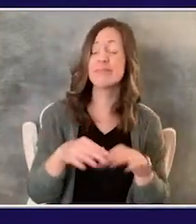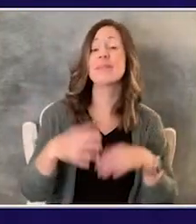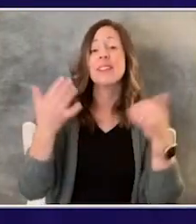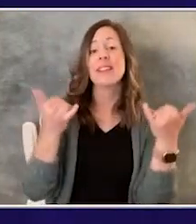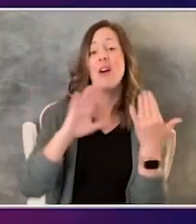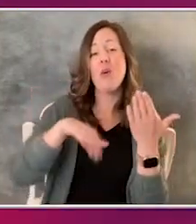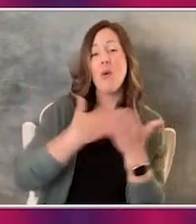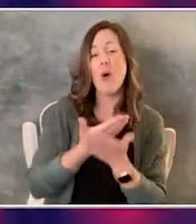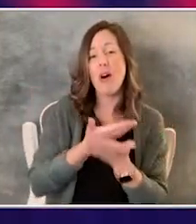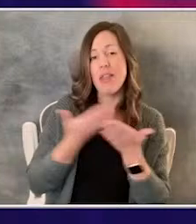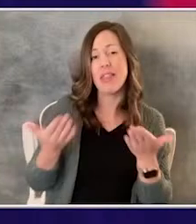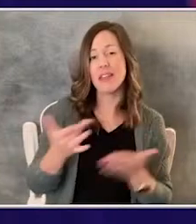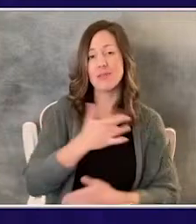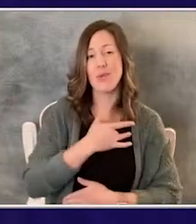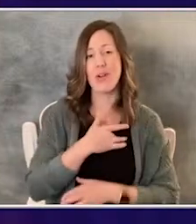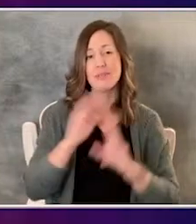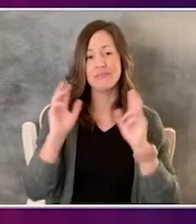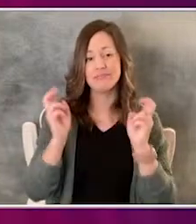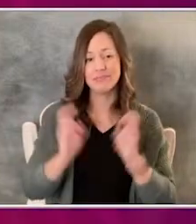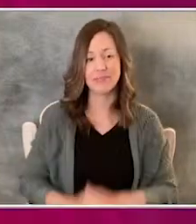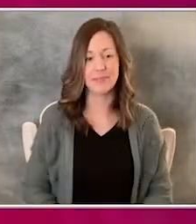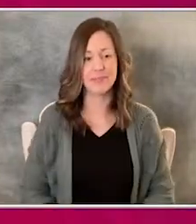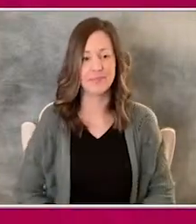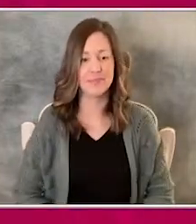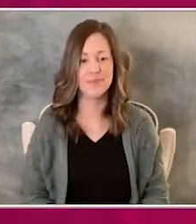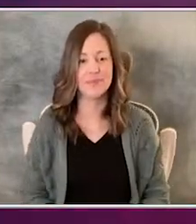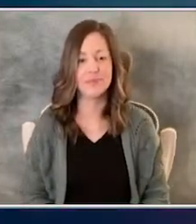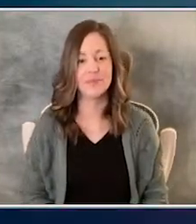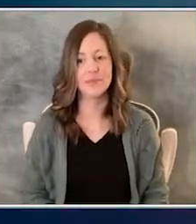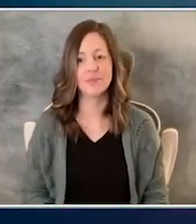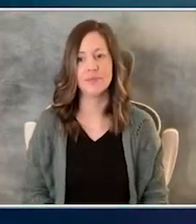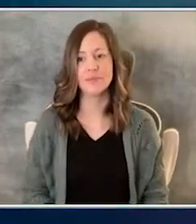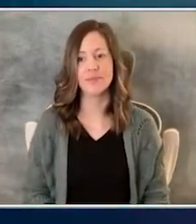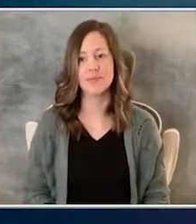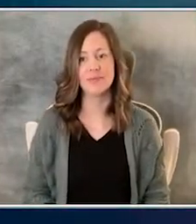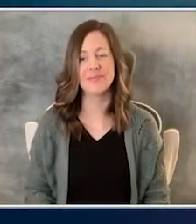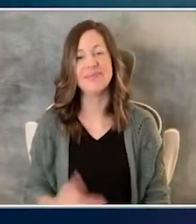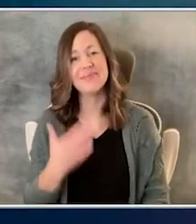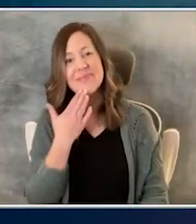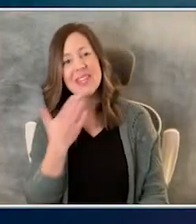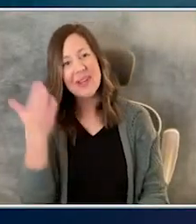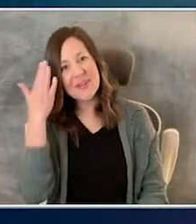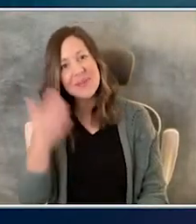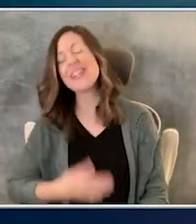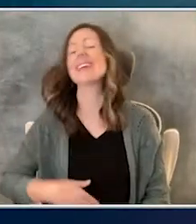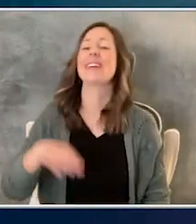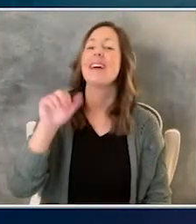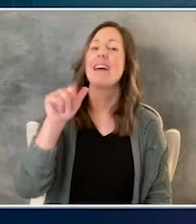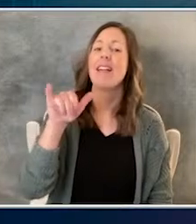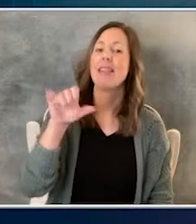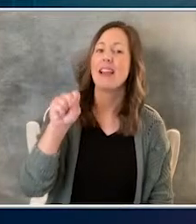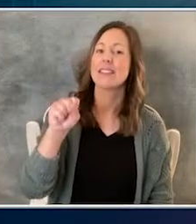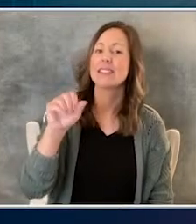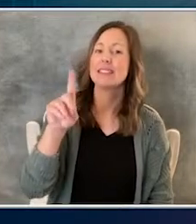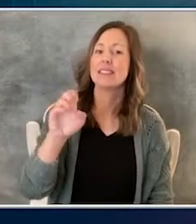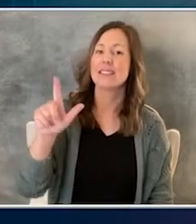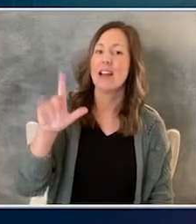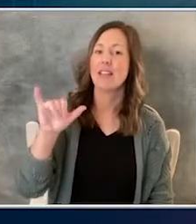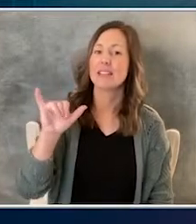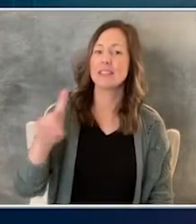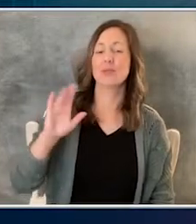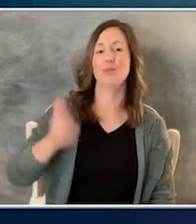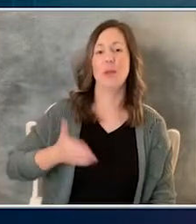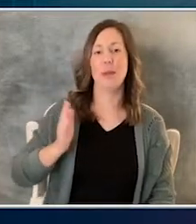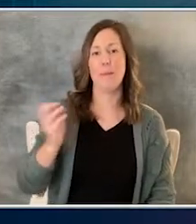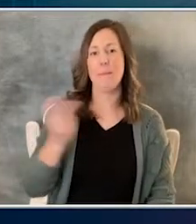pumping chamber called the LV, and then the right ventricle. But before we get to the solution he's so happy about, we need to go